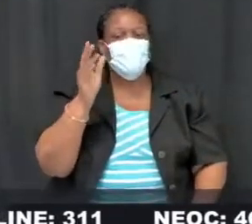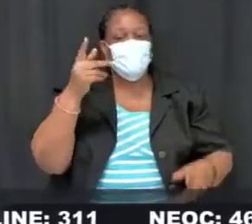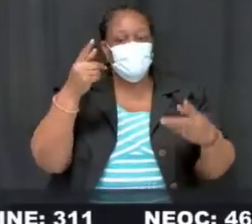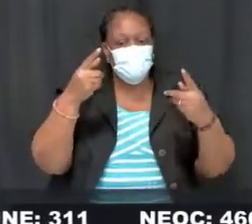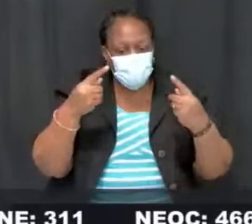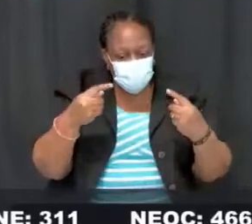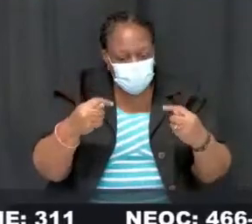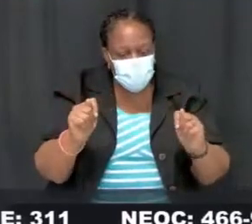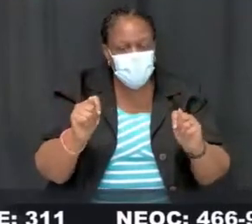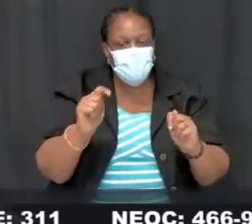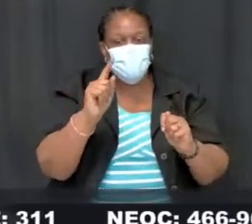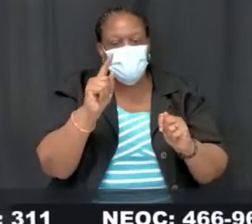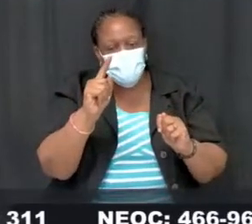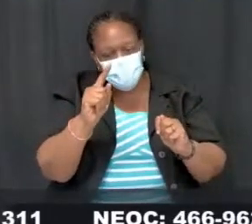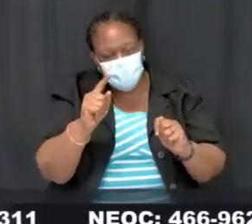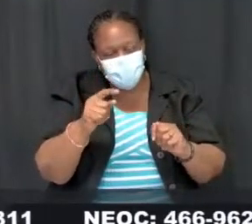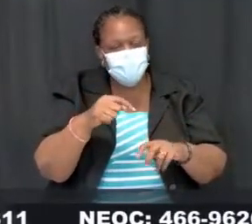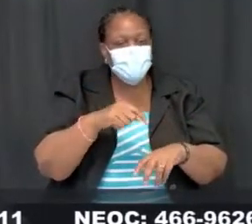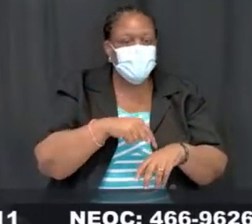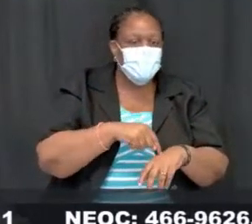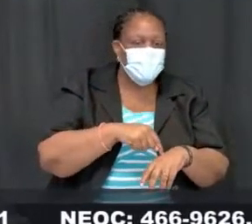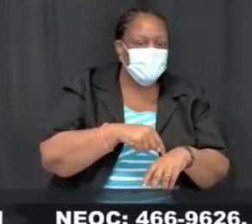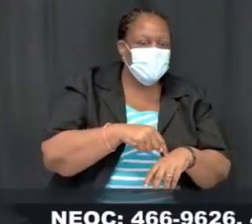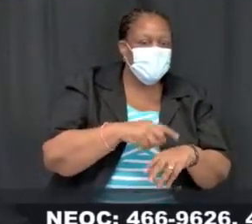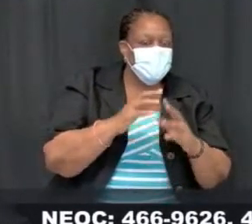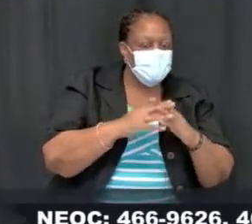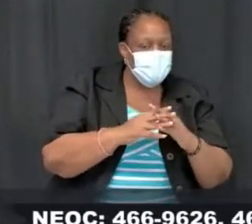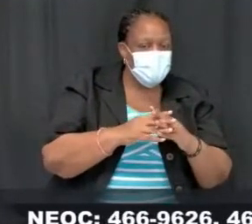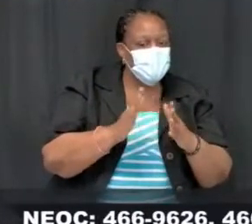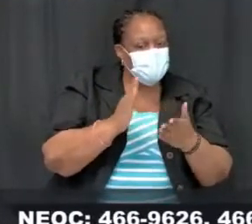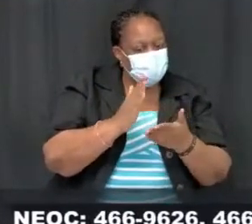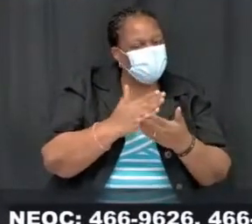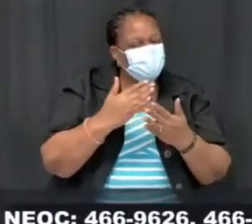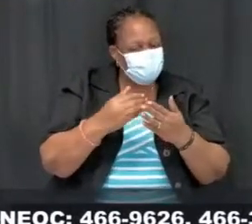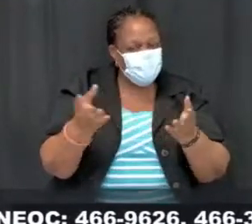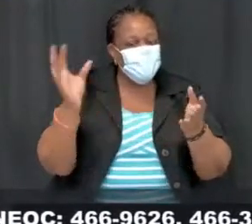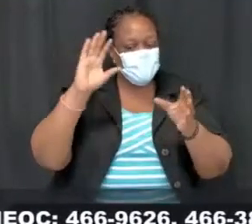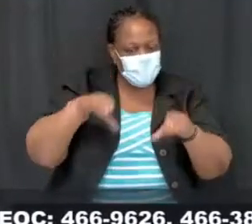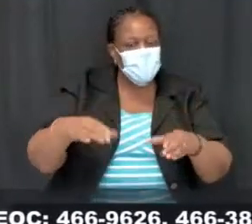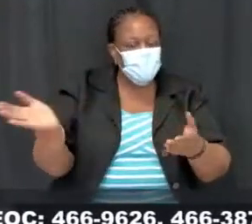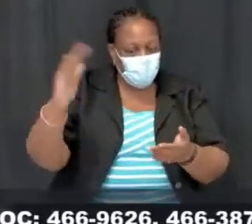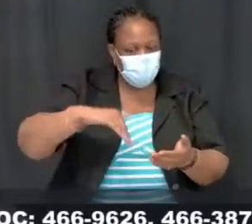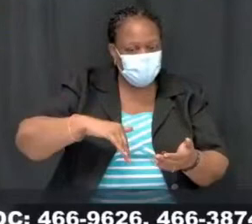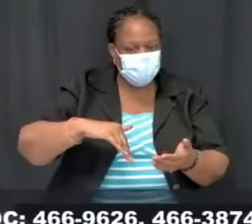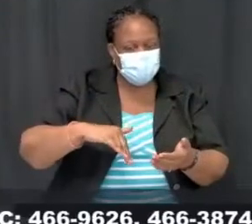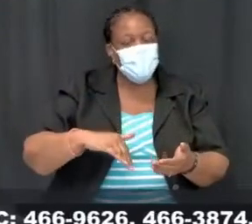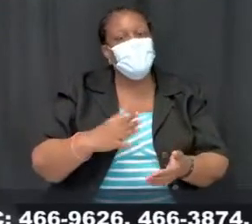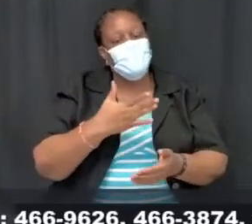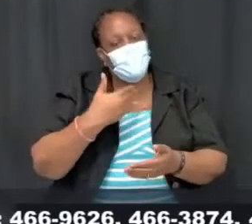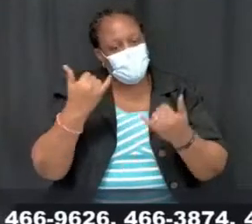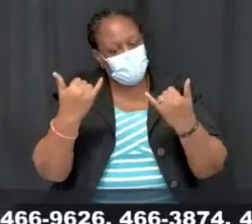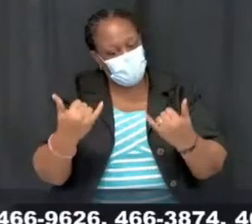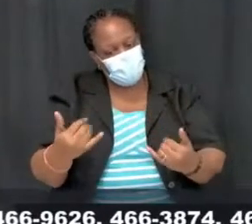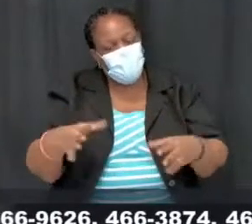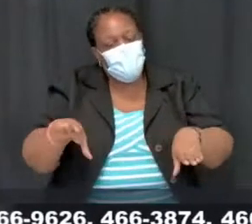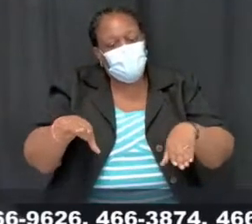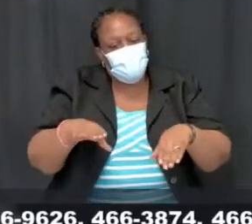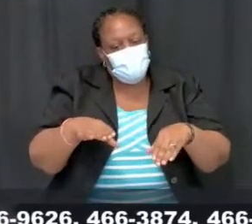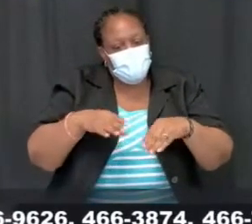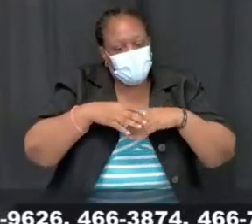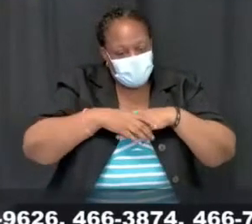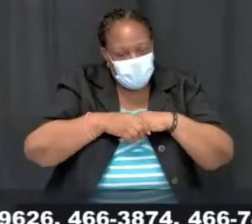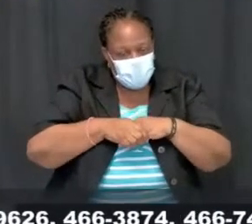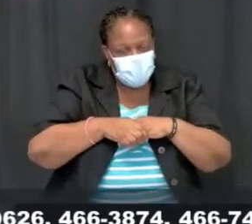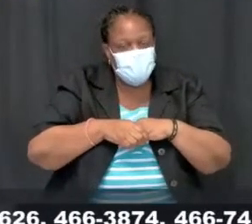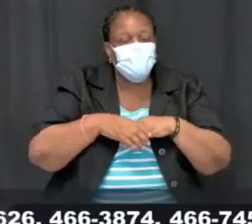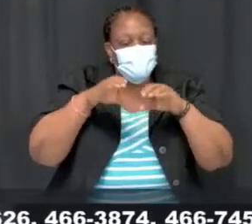advisory from the UK, and in time you will see other advisories be lifted, but the situation is very mercurial, and so if